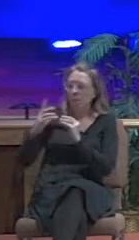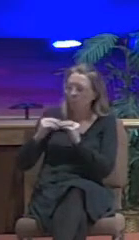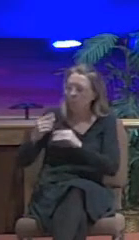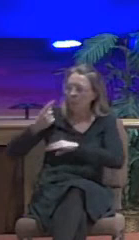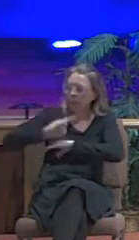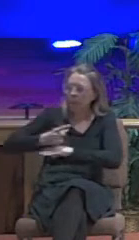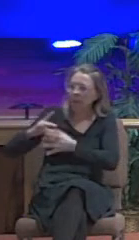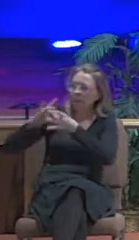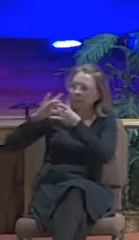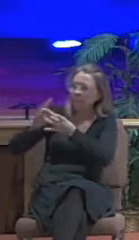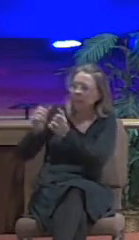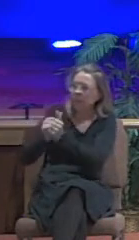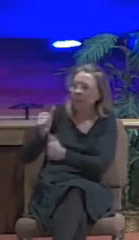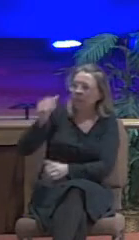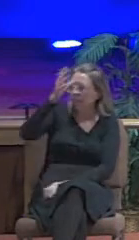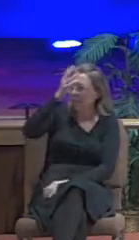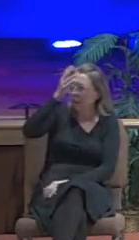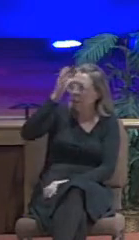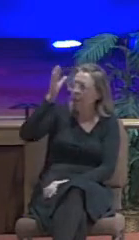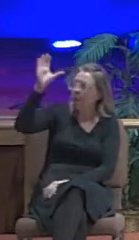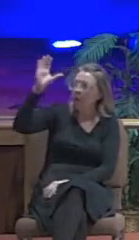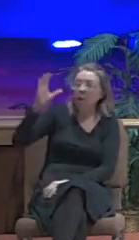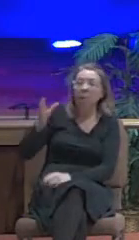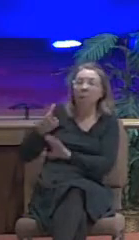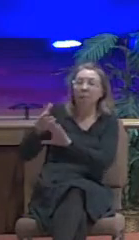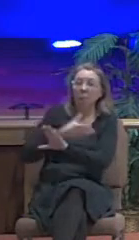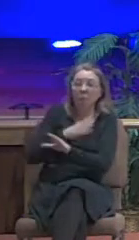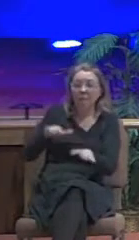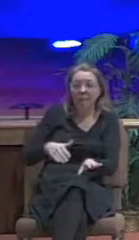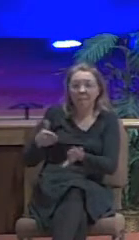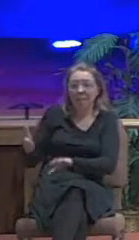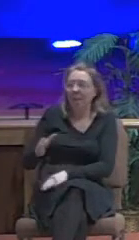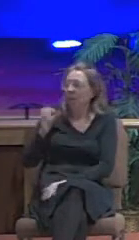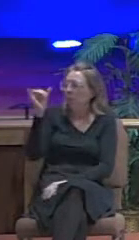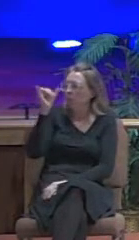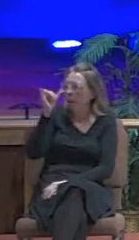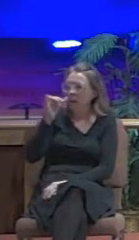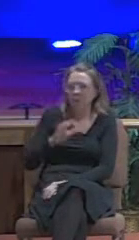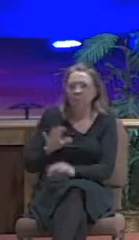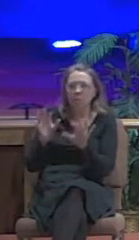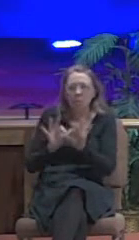away, it was worth it all. Yeah. It was worth it all.